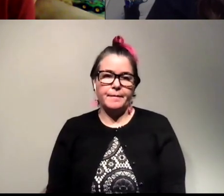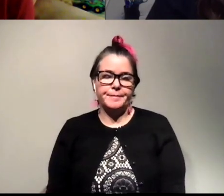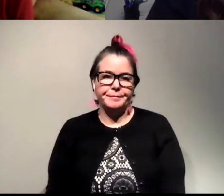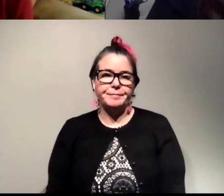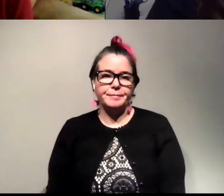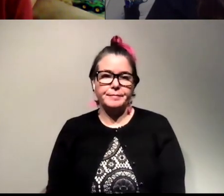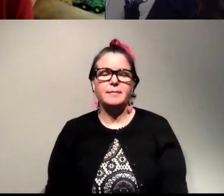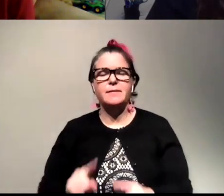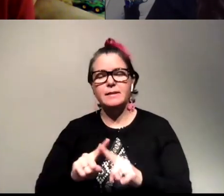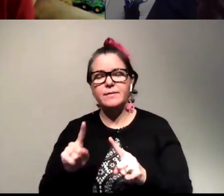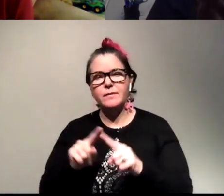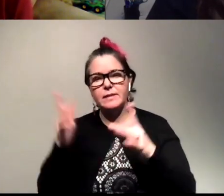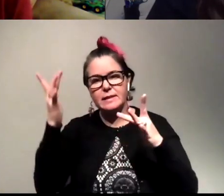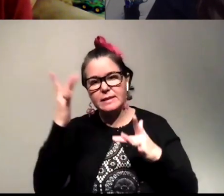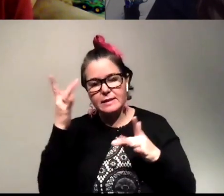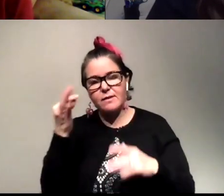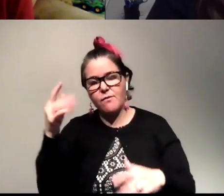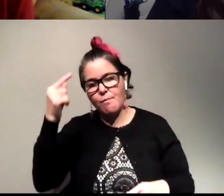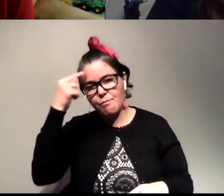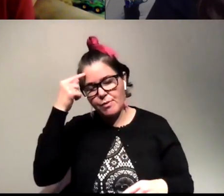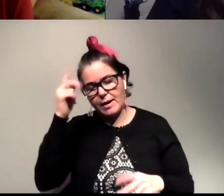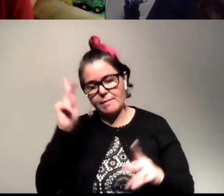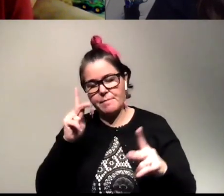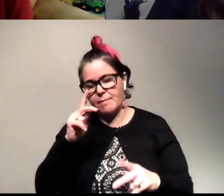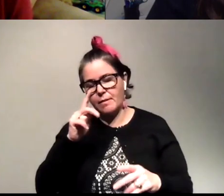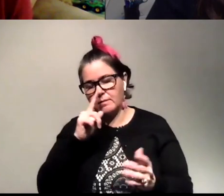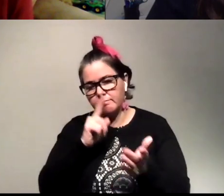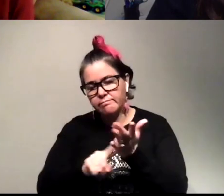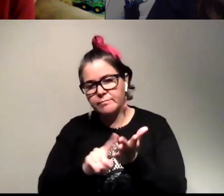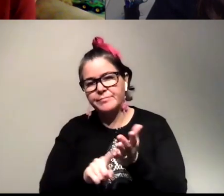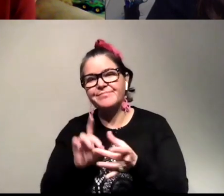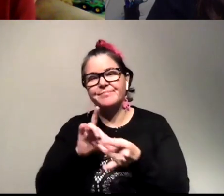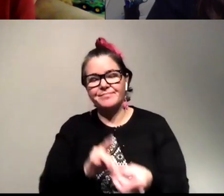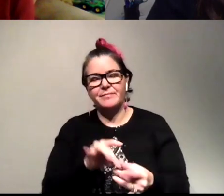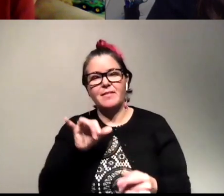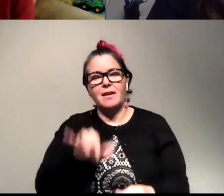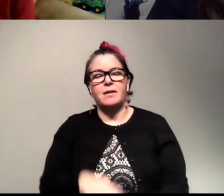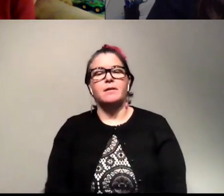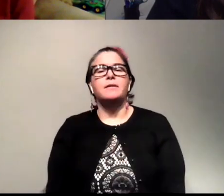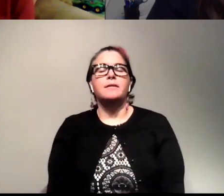different diseases of the brain that people are interested in have to do with that. So some of the